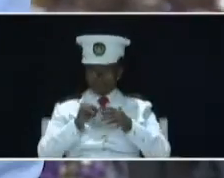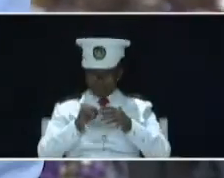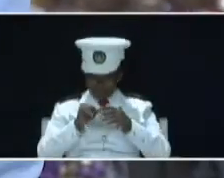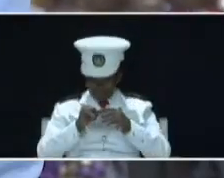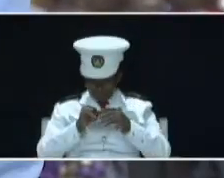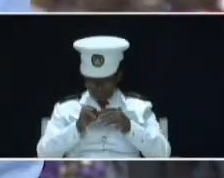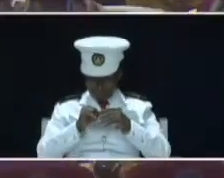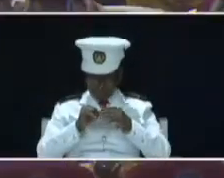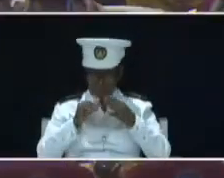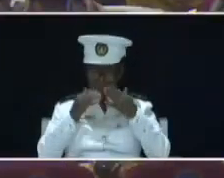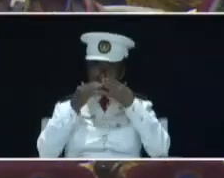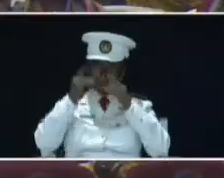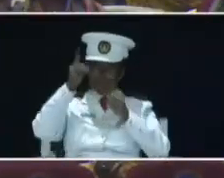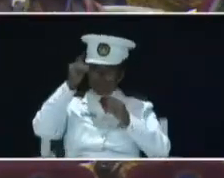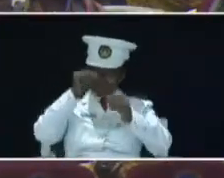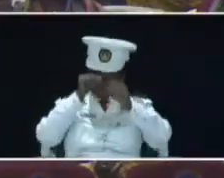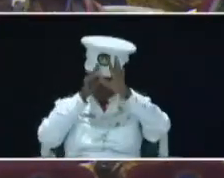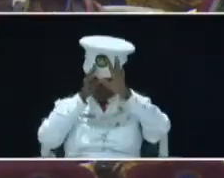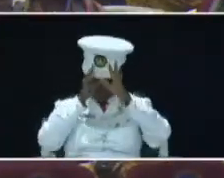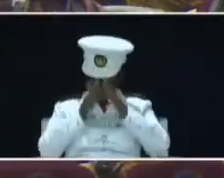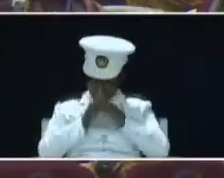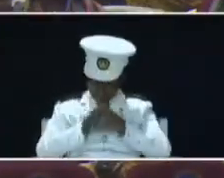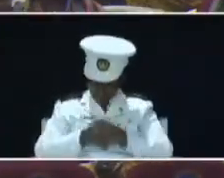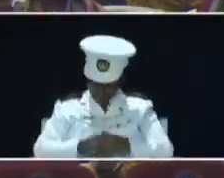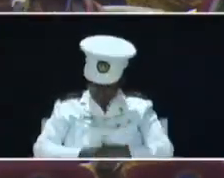Thank you, Father.